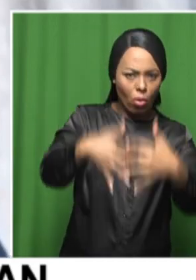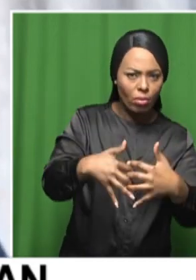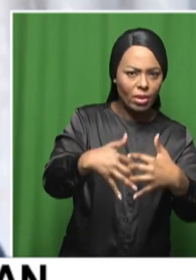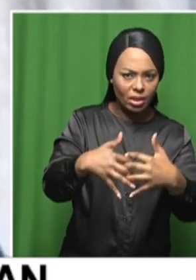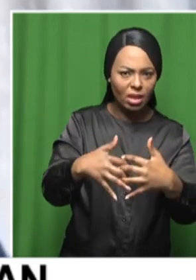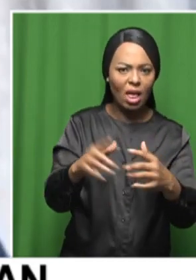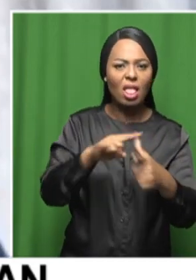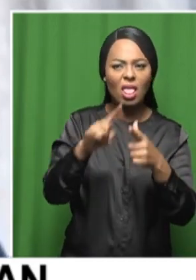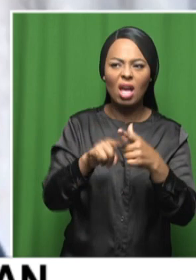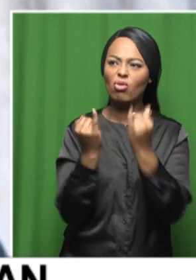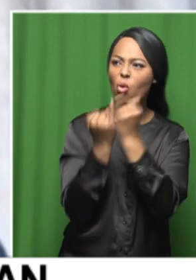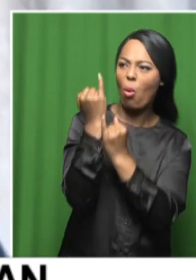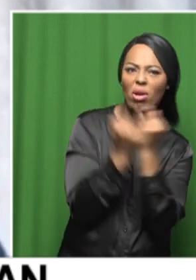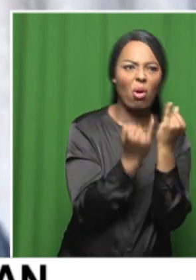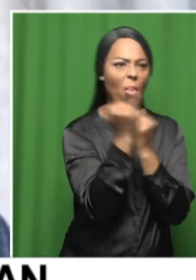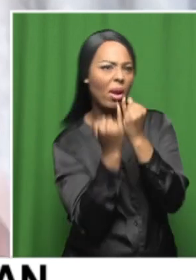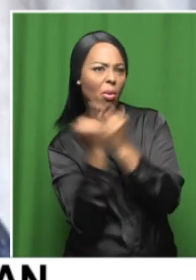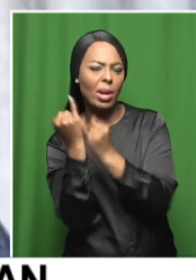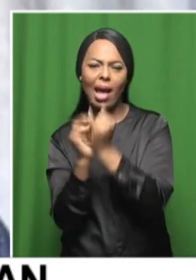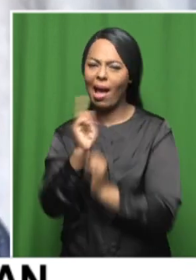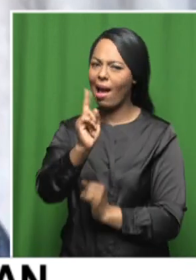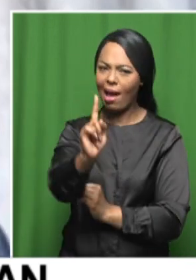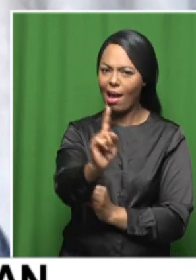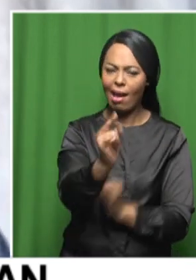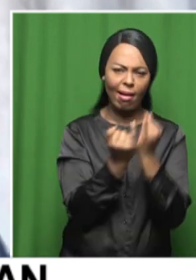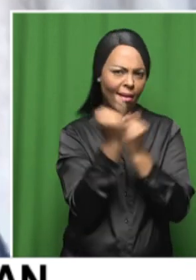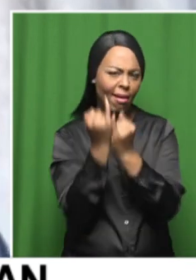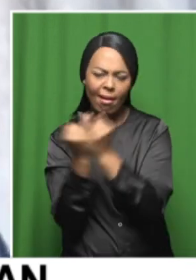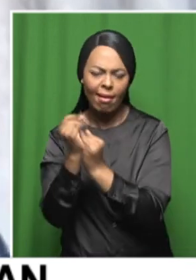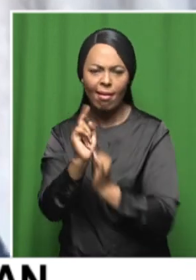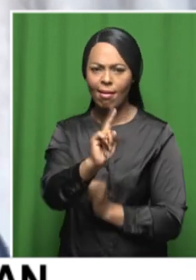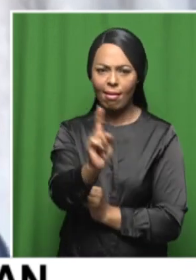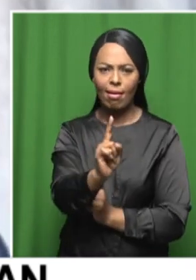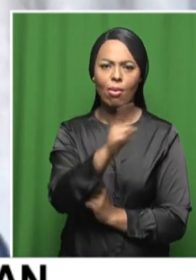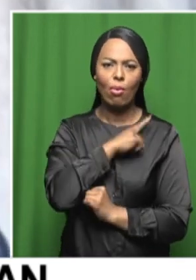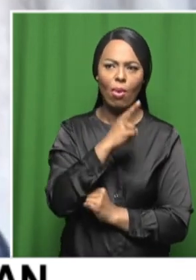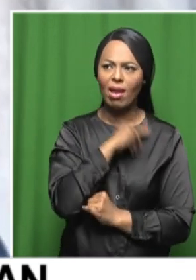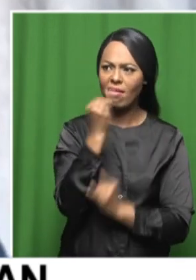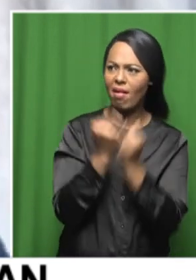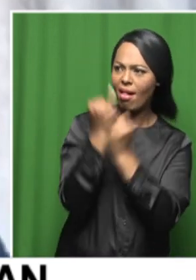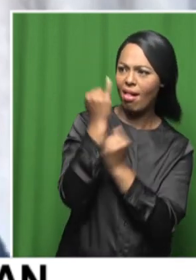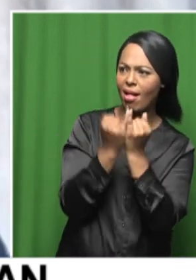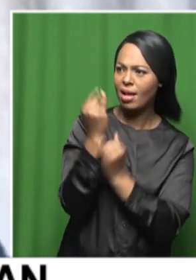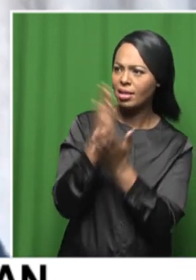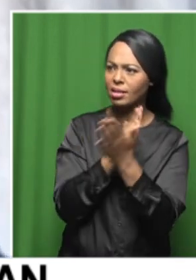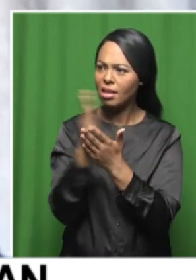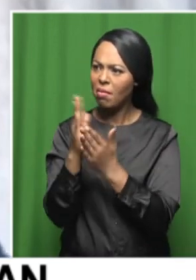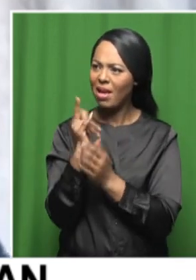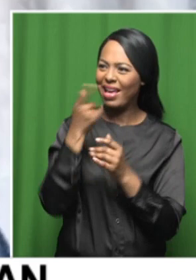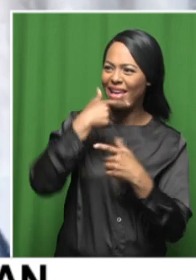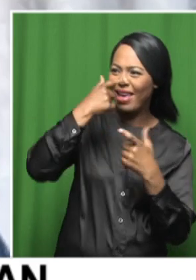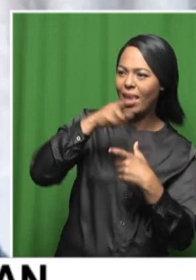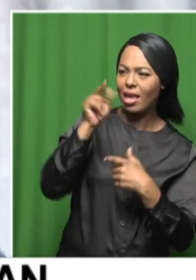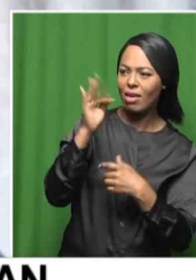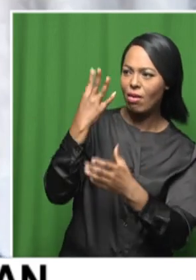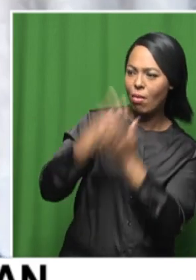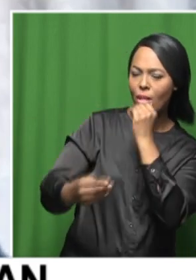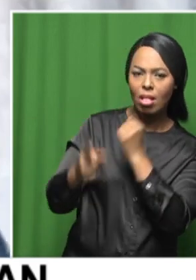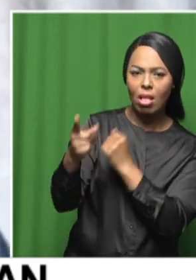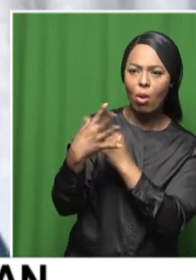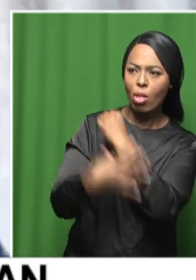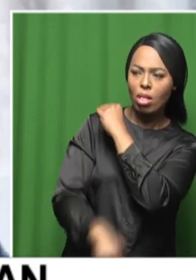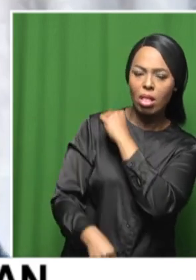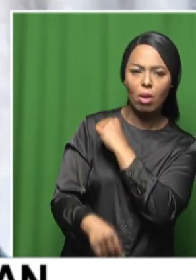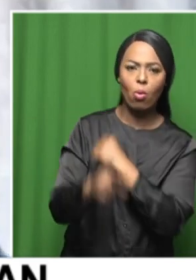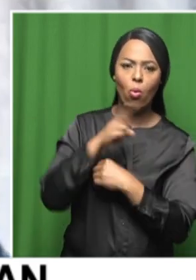than just competition, and leading eventually to cutthroat competition, and the majority is completely excluded